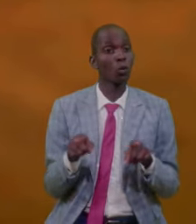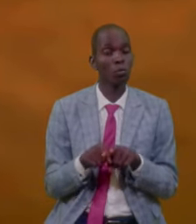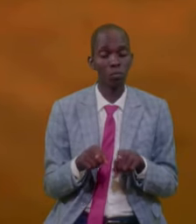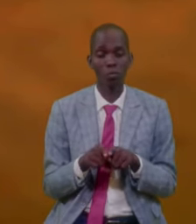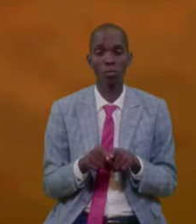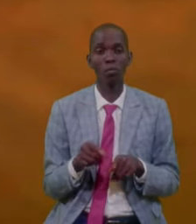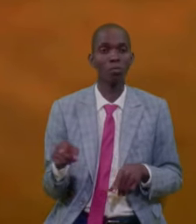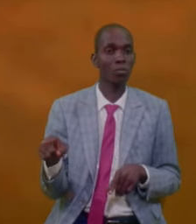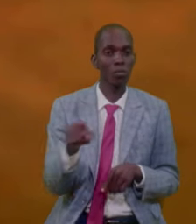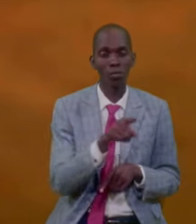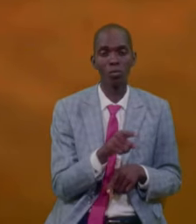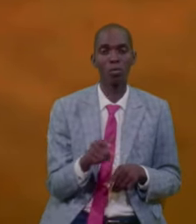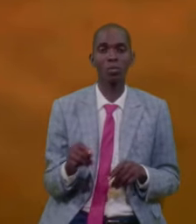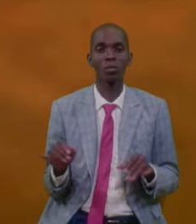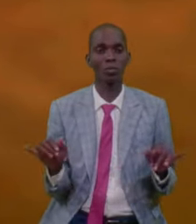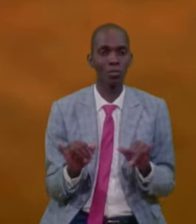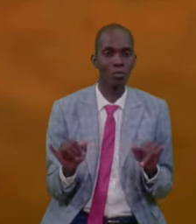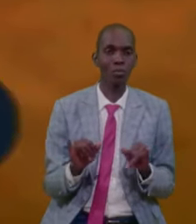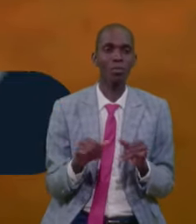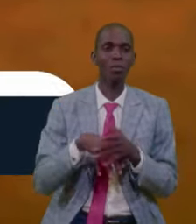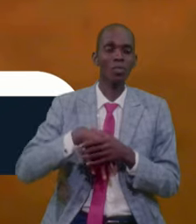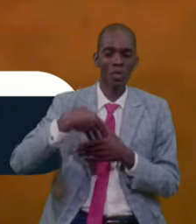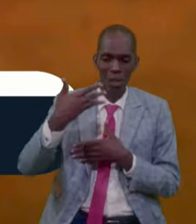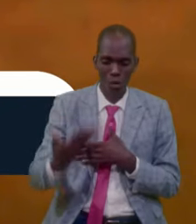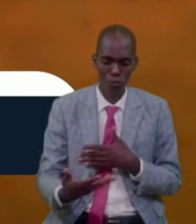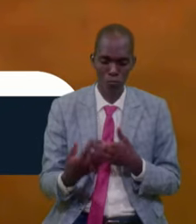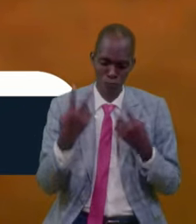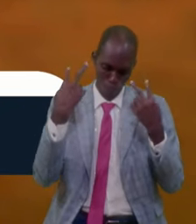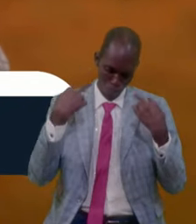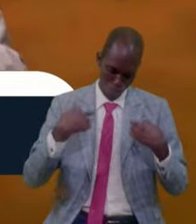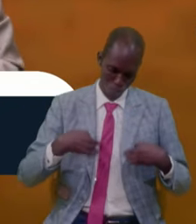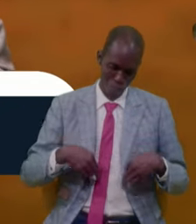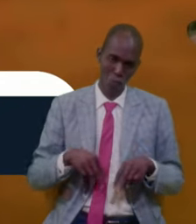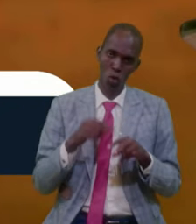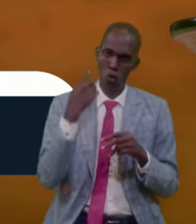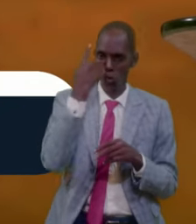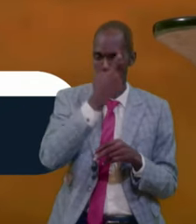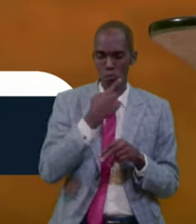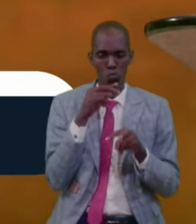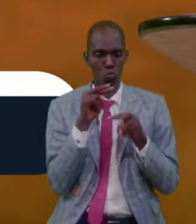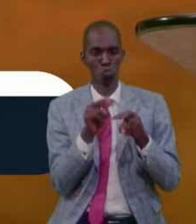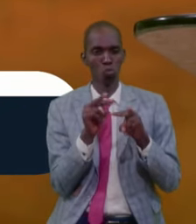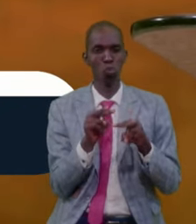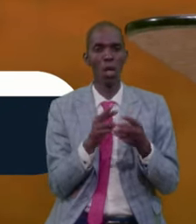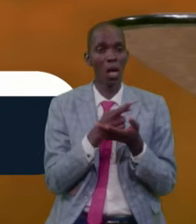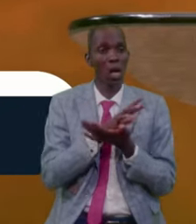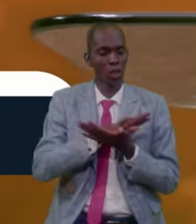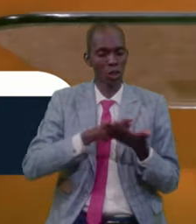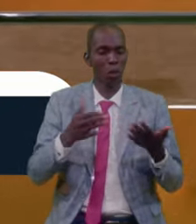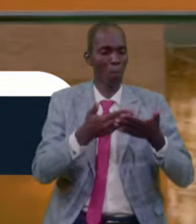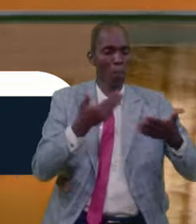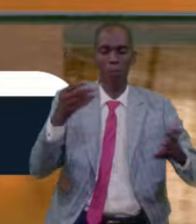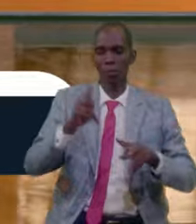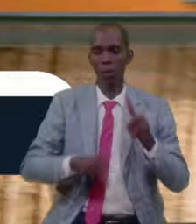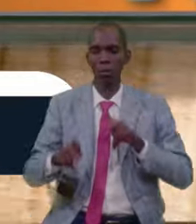ye also outwardly appear righteous unto men.